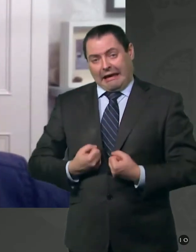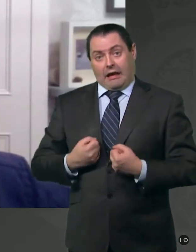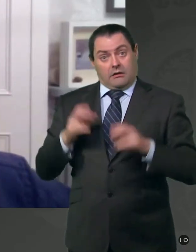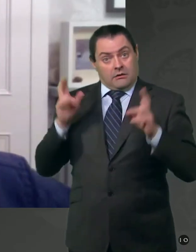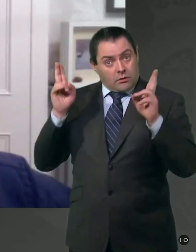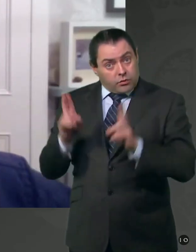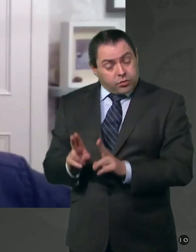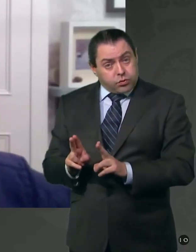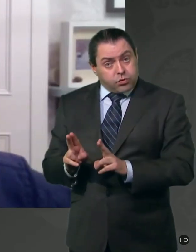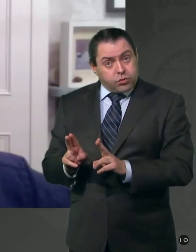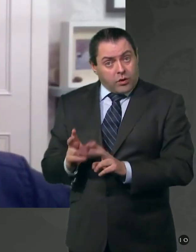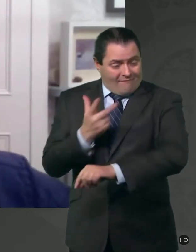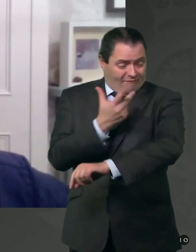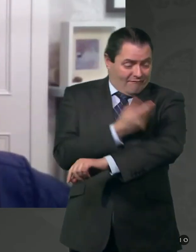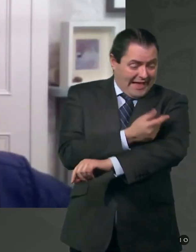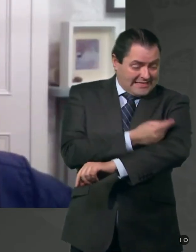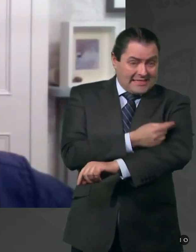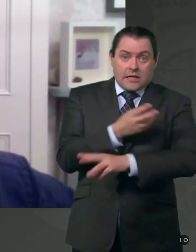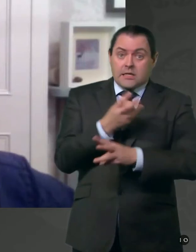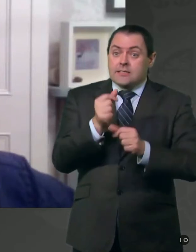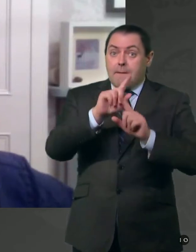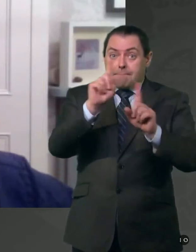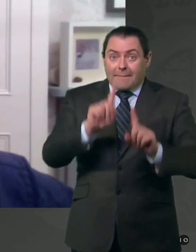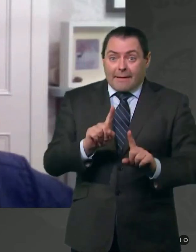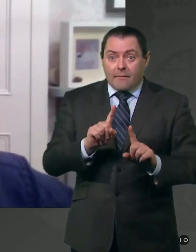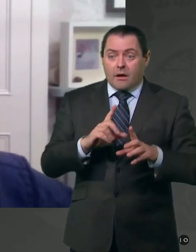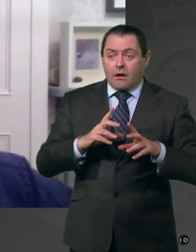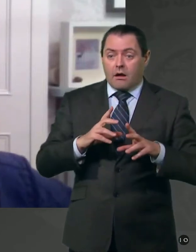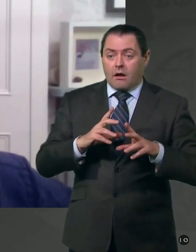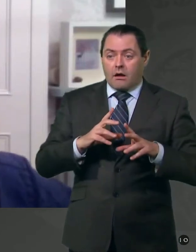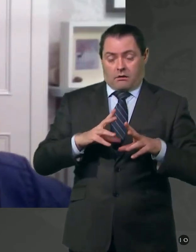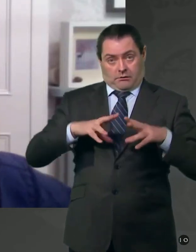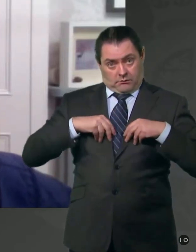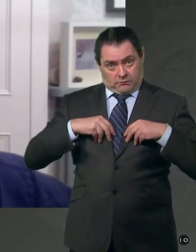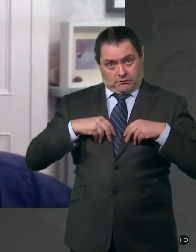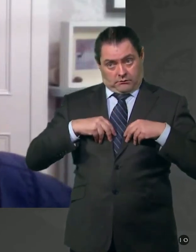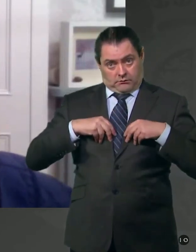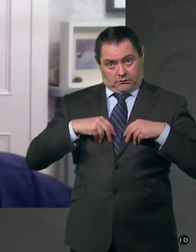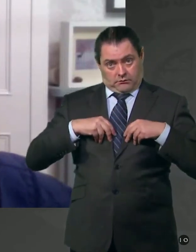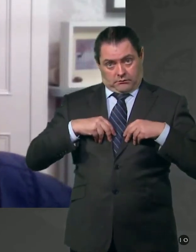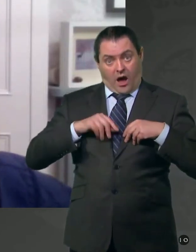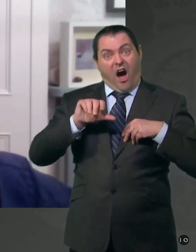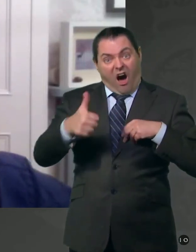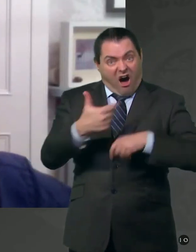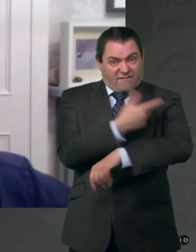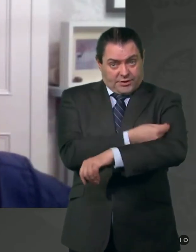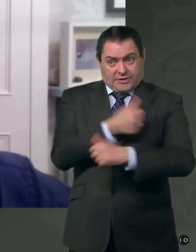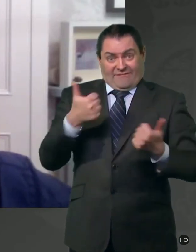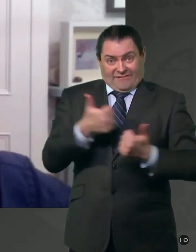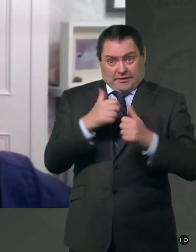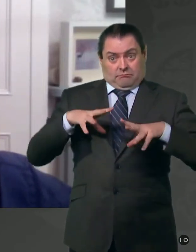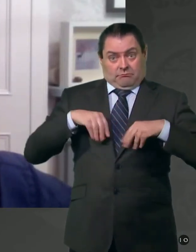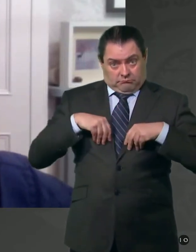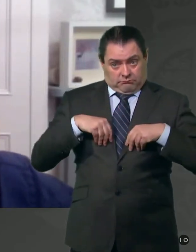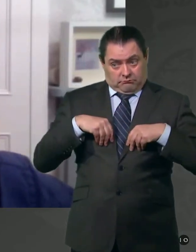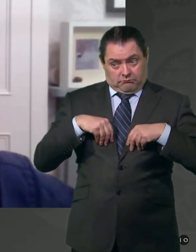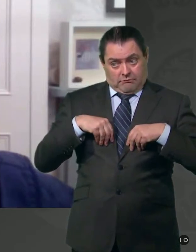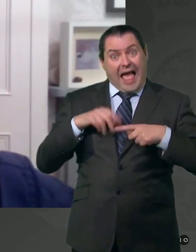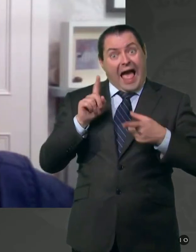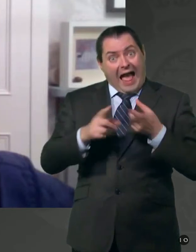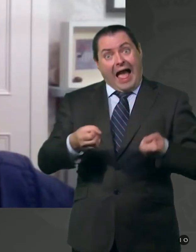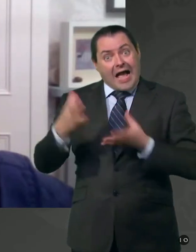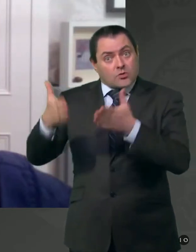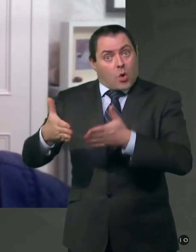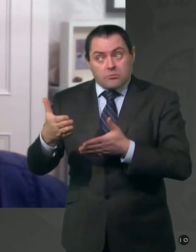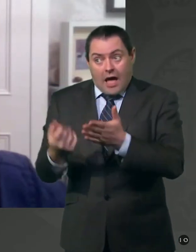been admitted to hospital in the UK? And a question for you, Prime Minister, if the vaccines don't reduce the spread enough, what's your plan B? Is